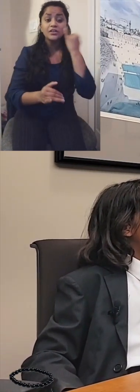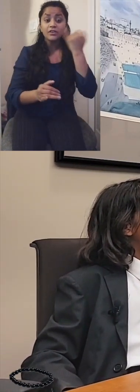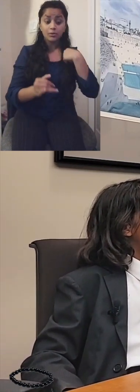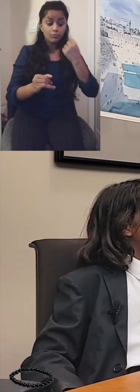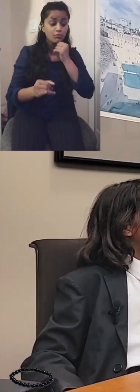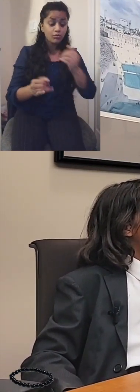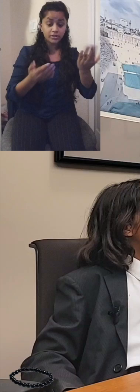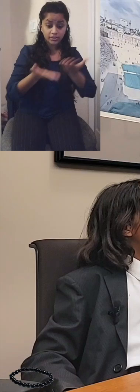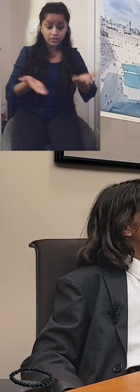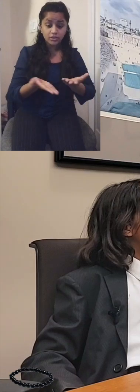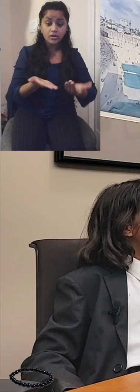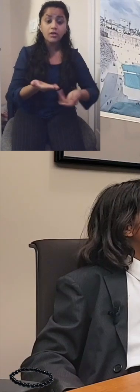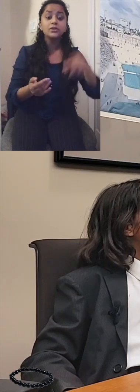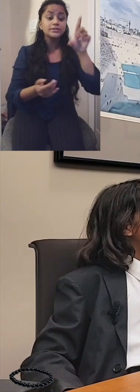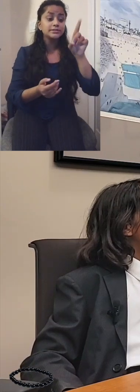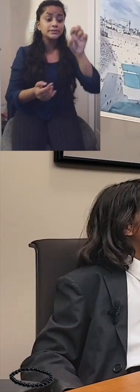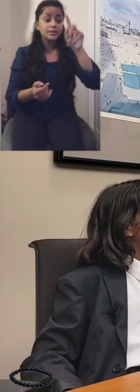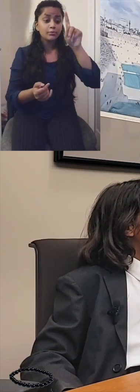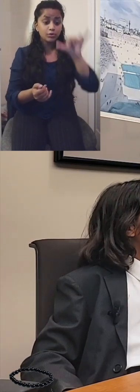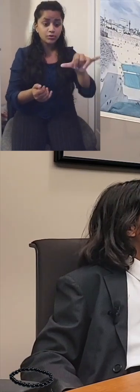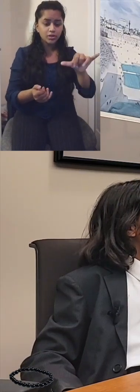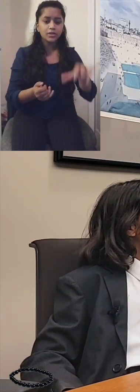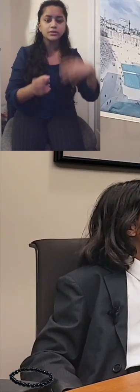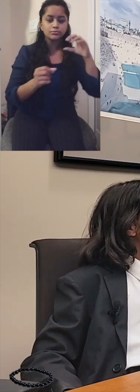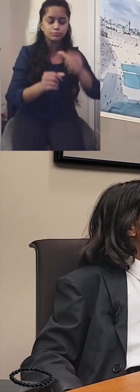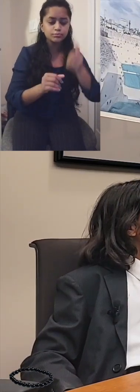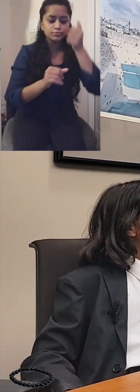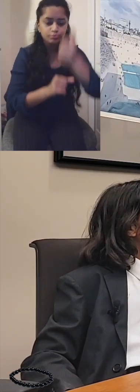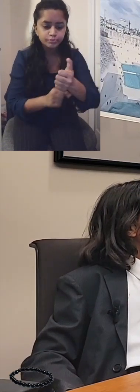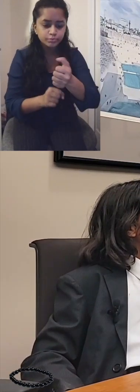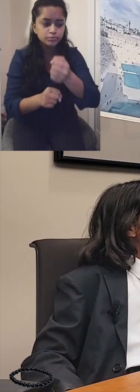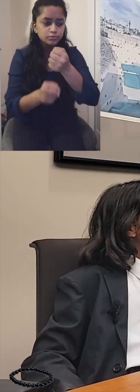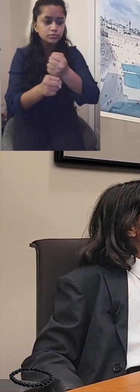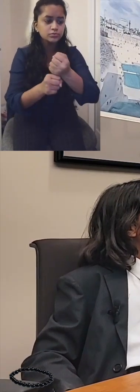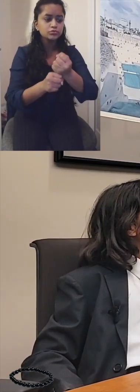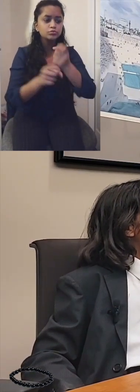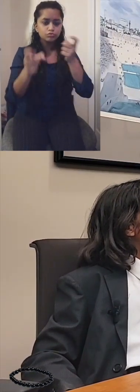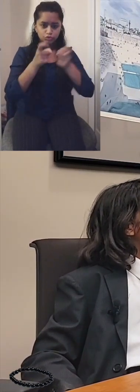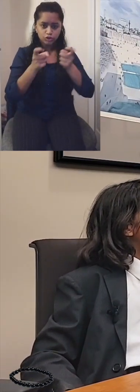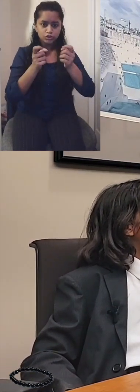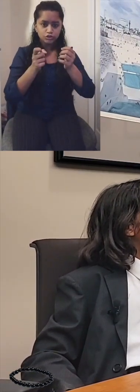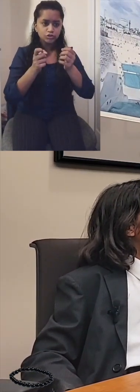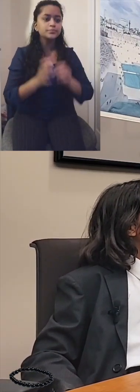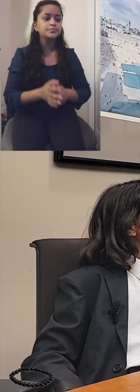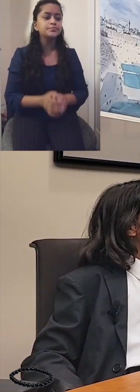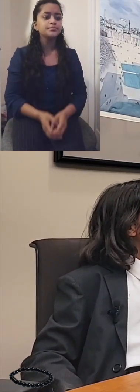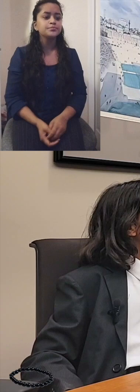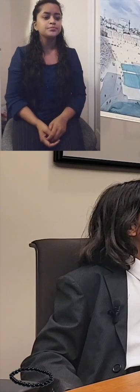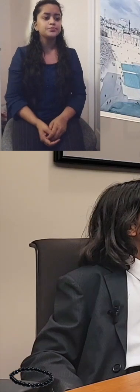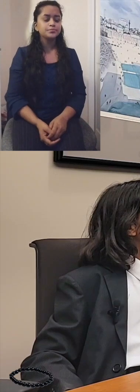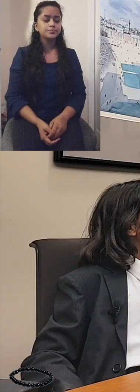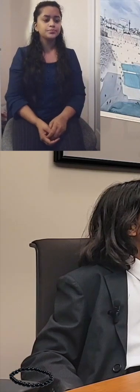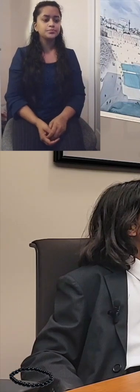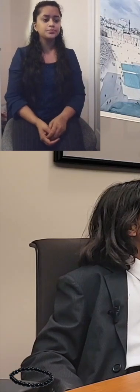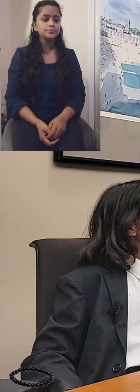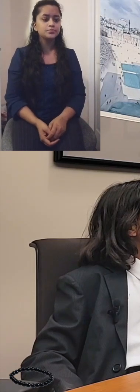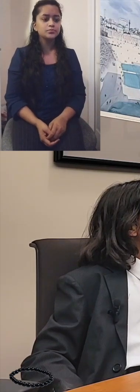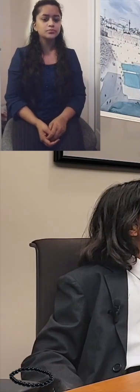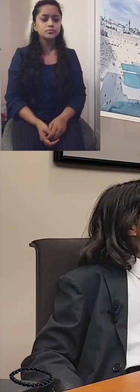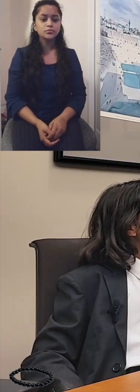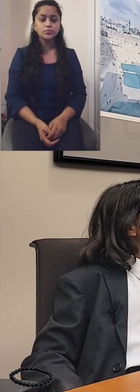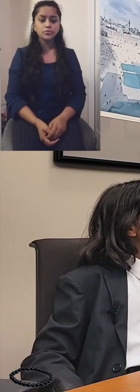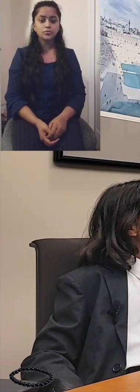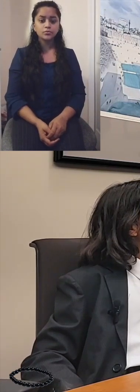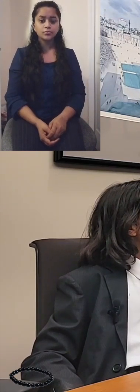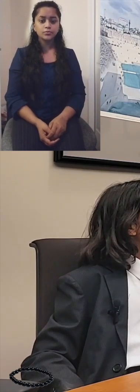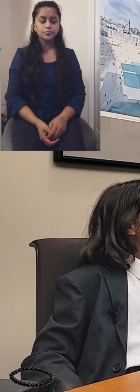acting governor. Yes. So if you imagine the cabinet led by the premier and all of